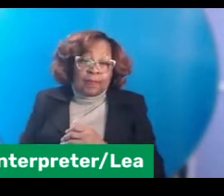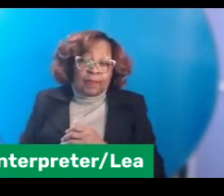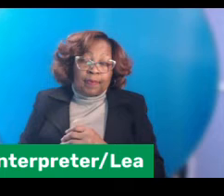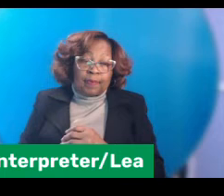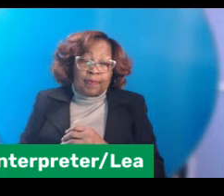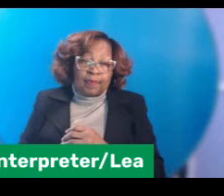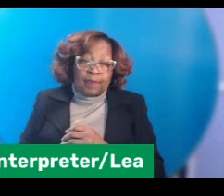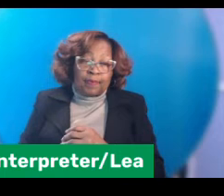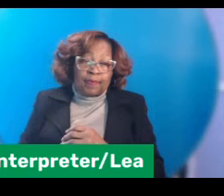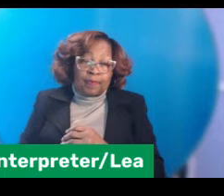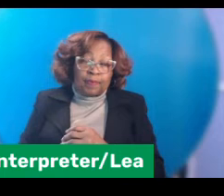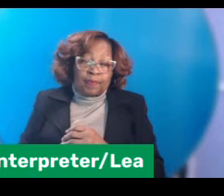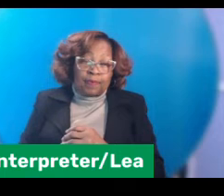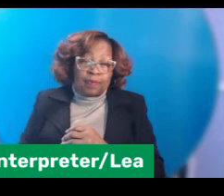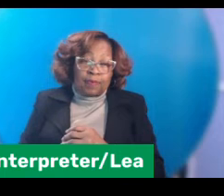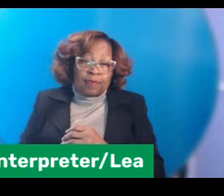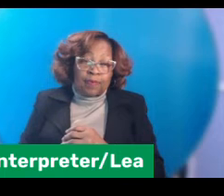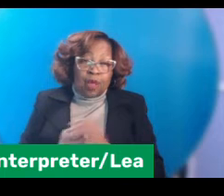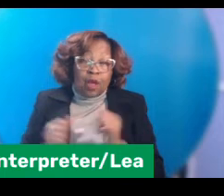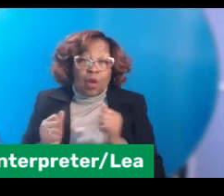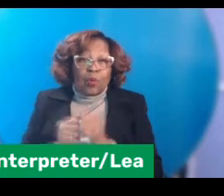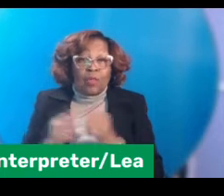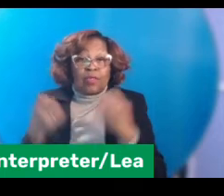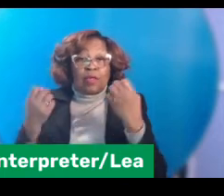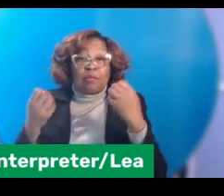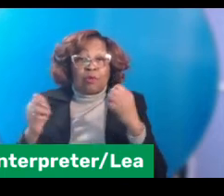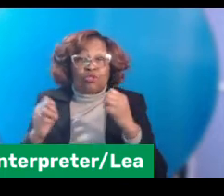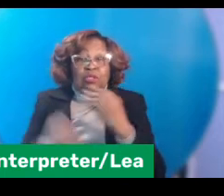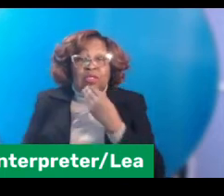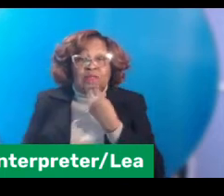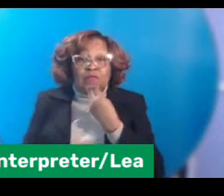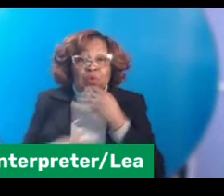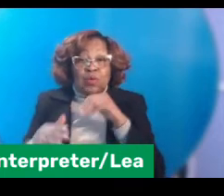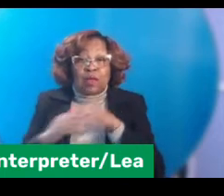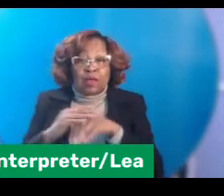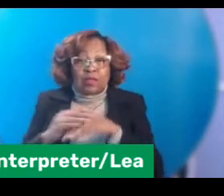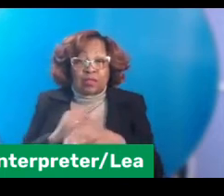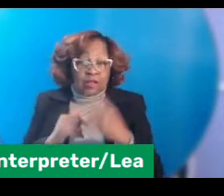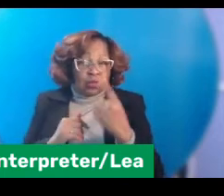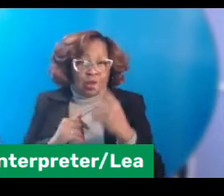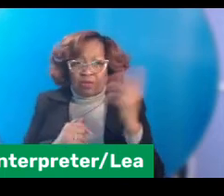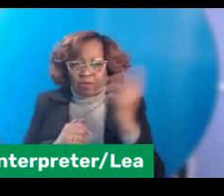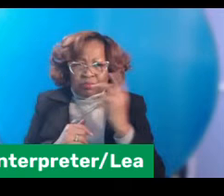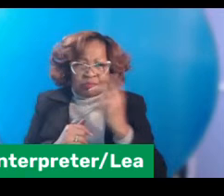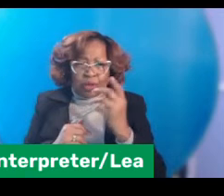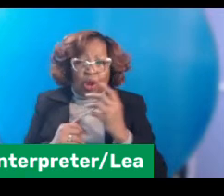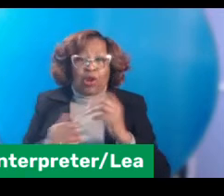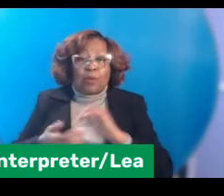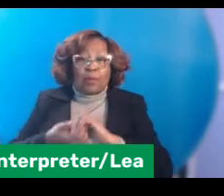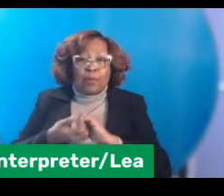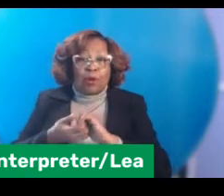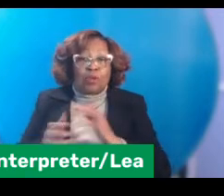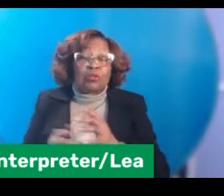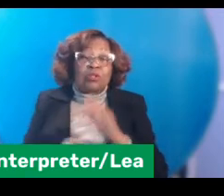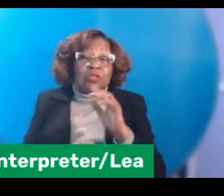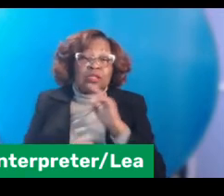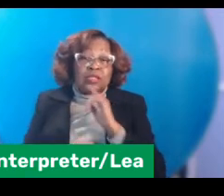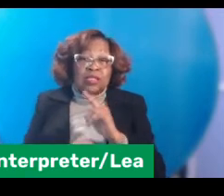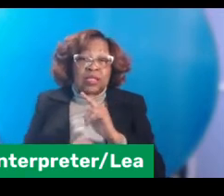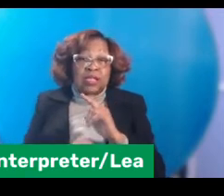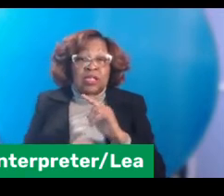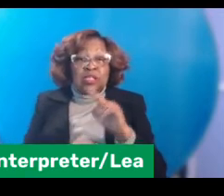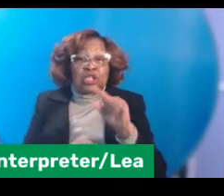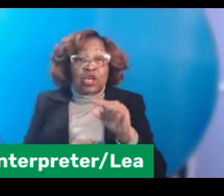So with emergency food access, one of our incredible partners at By the Hand Club is